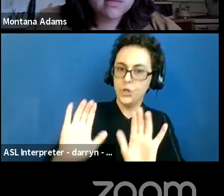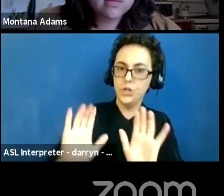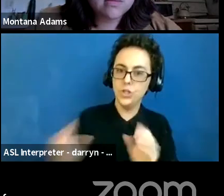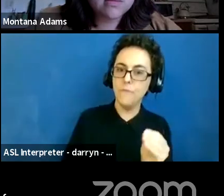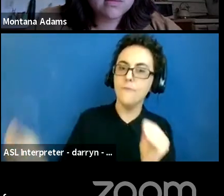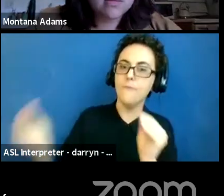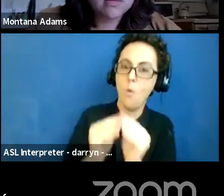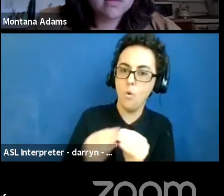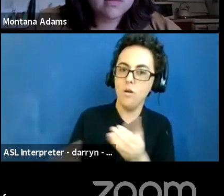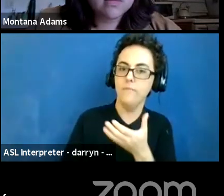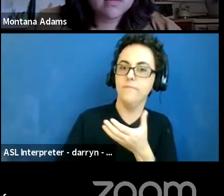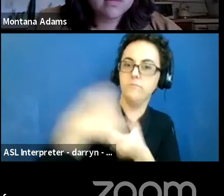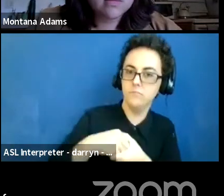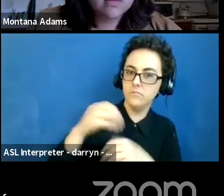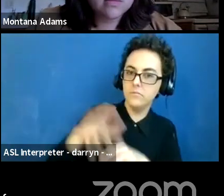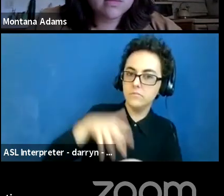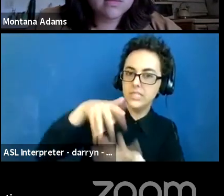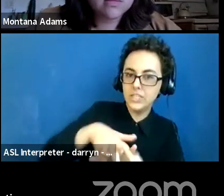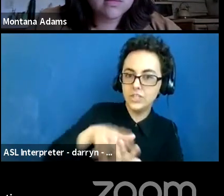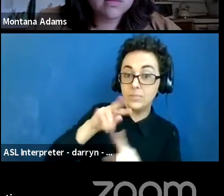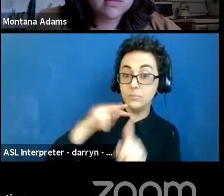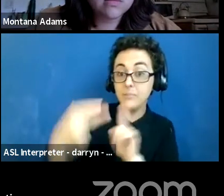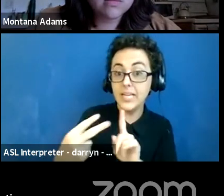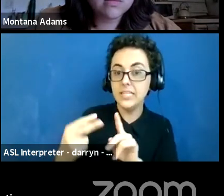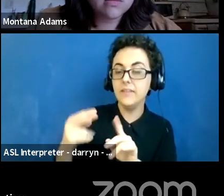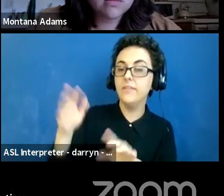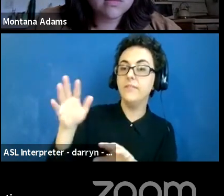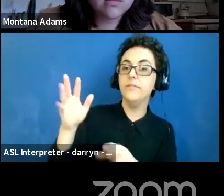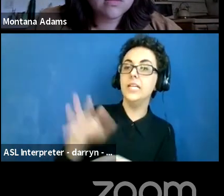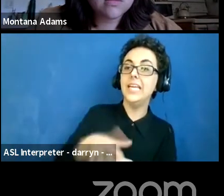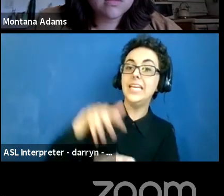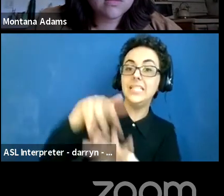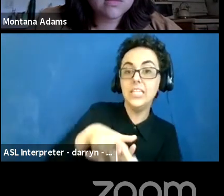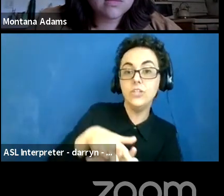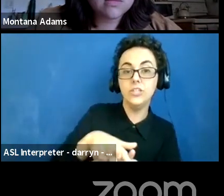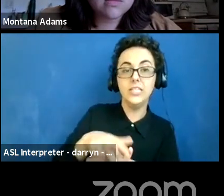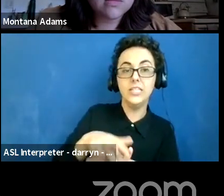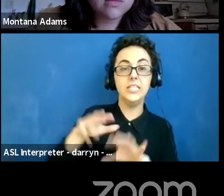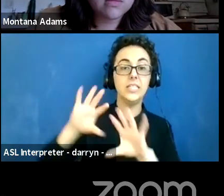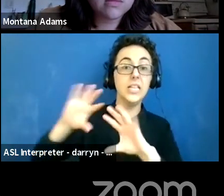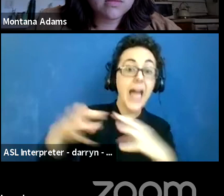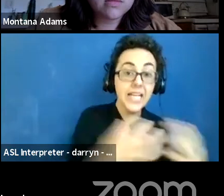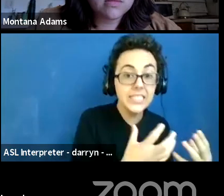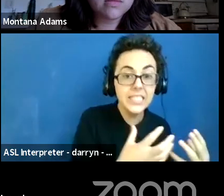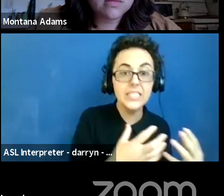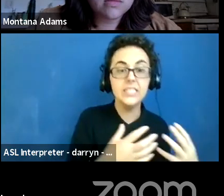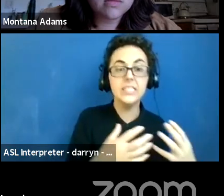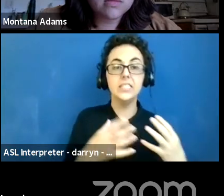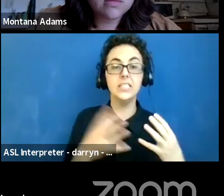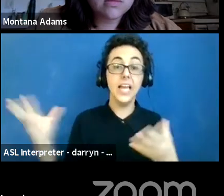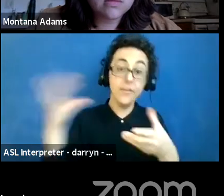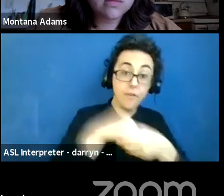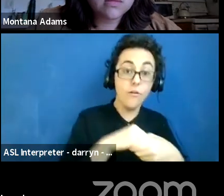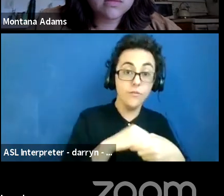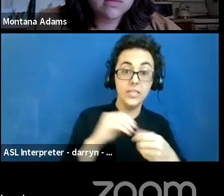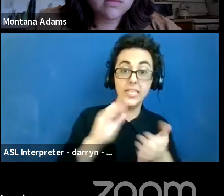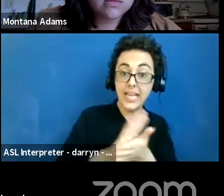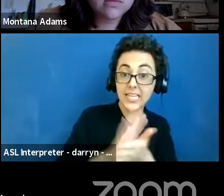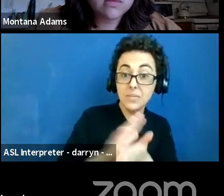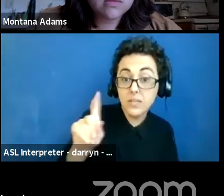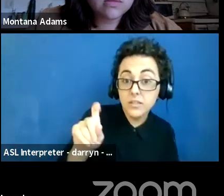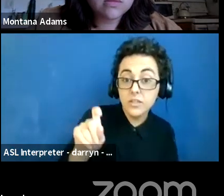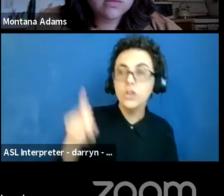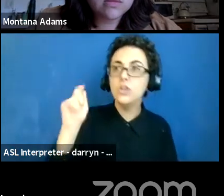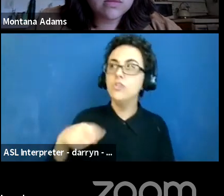courses and syllabuses in academia? Do I push to to document the legacy of Native